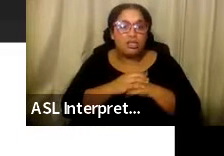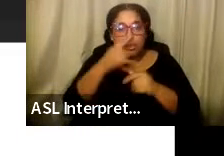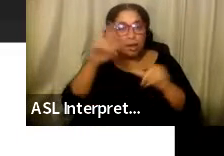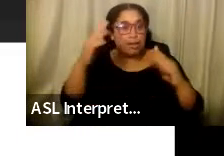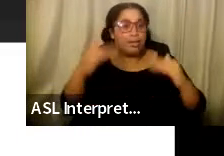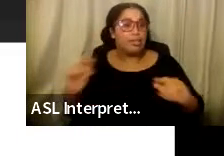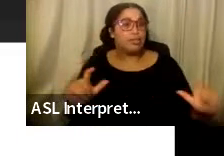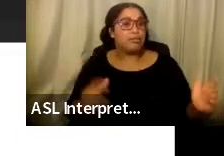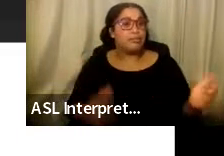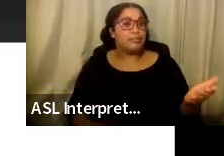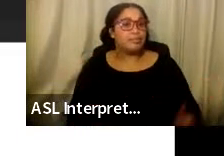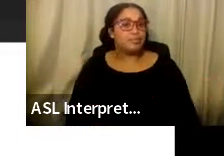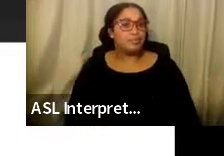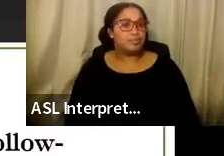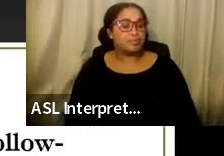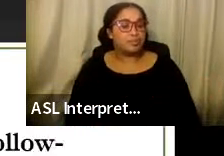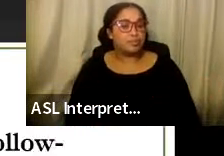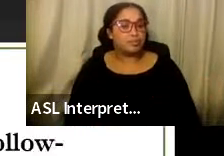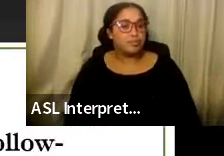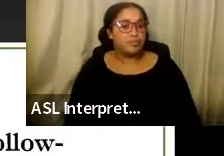next slide.